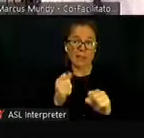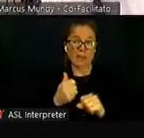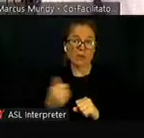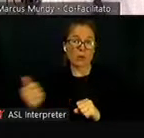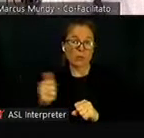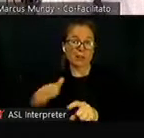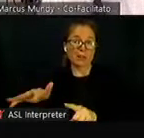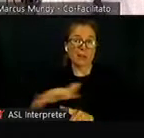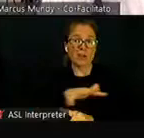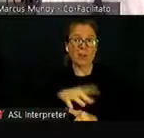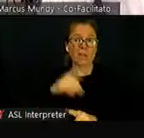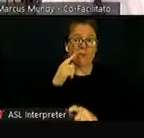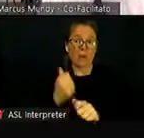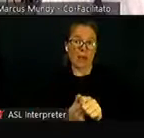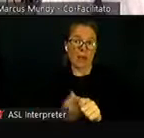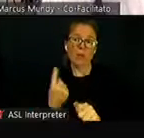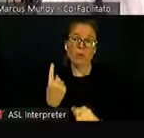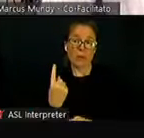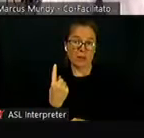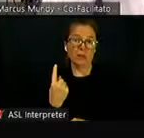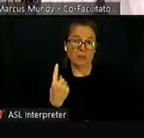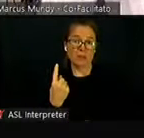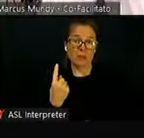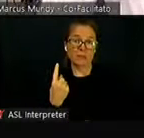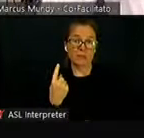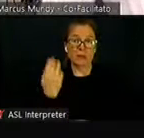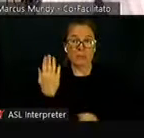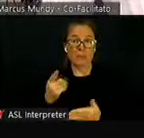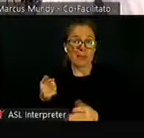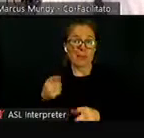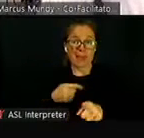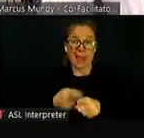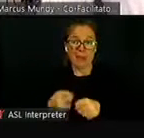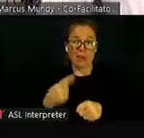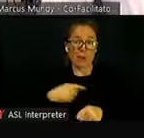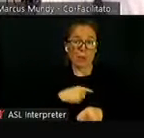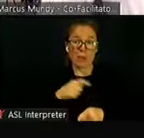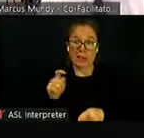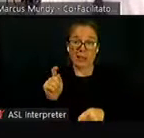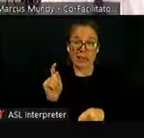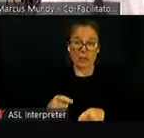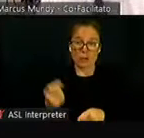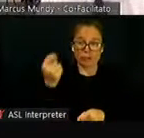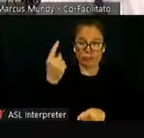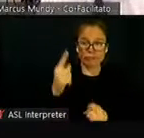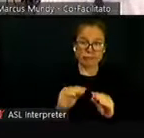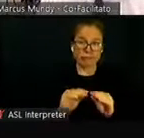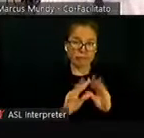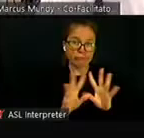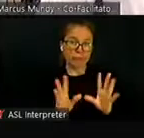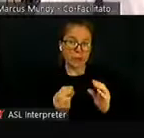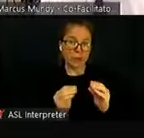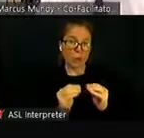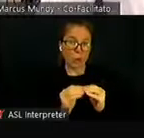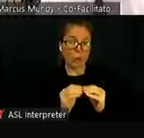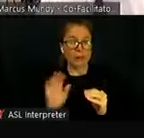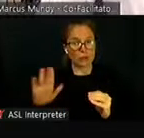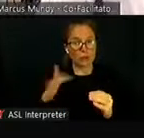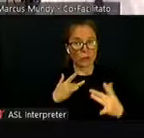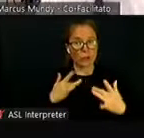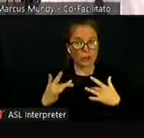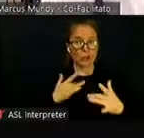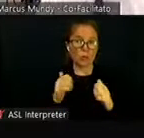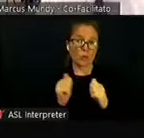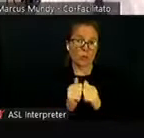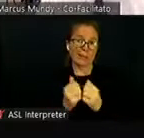for everybody. And that may just be an area that we need to understand a little more of the concern in our land use and